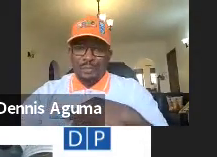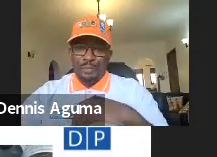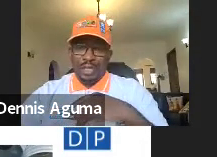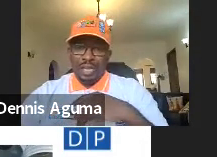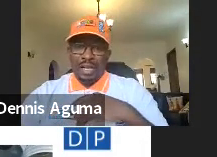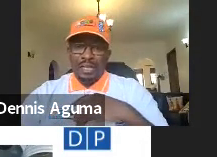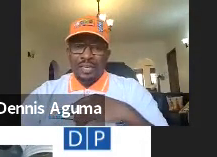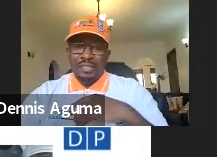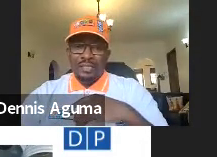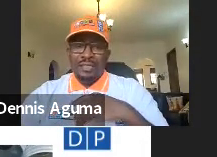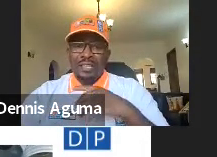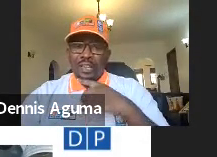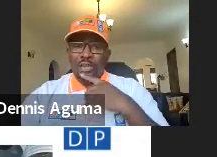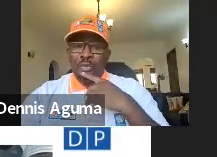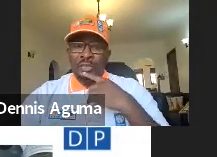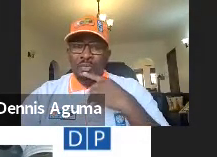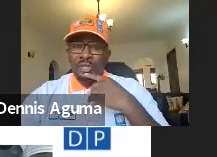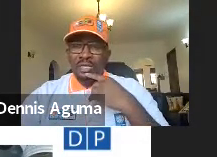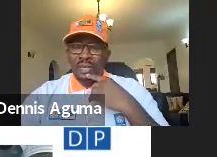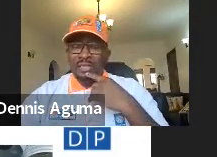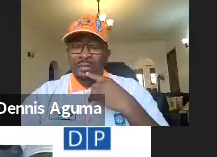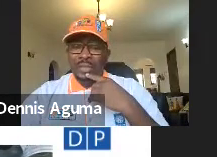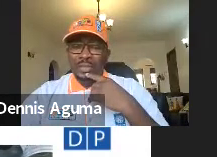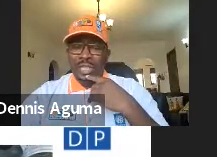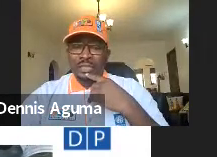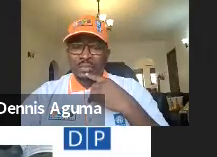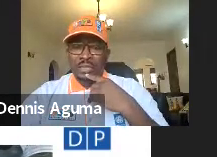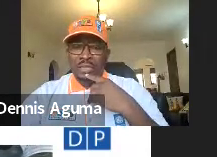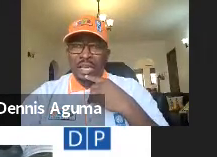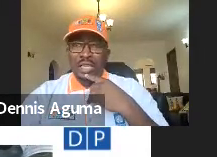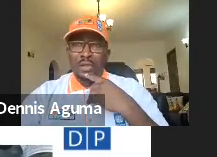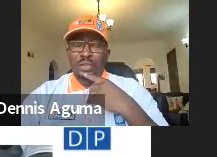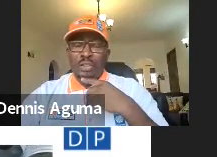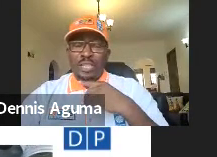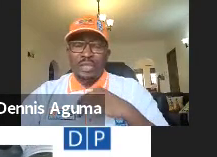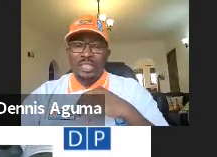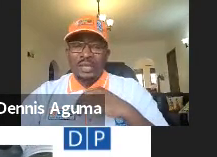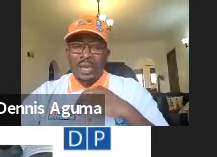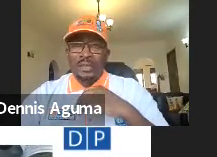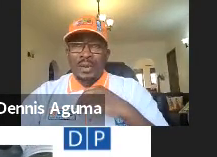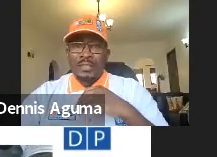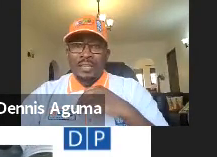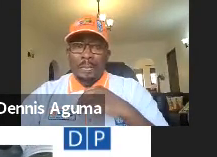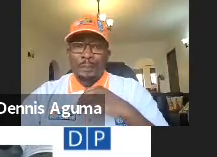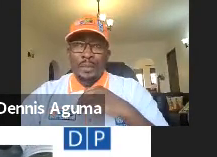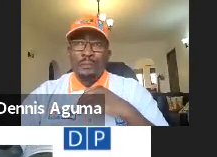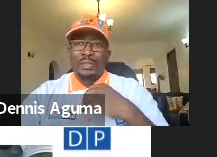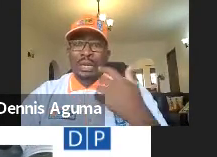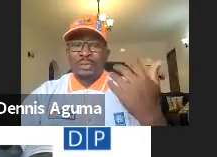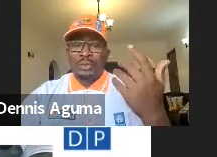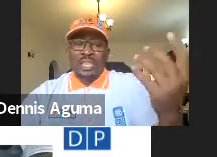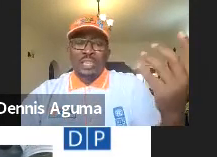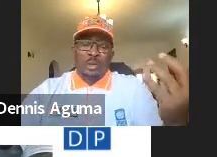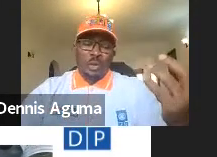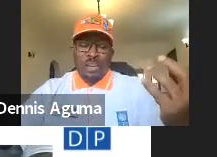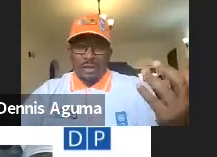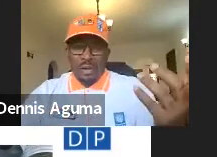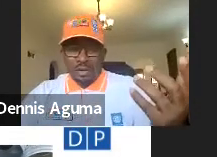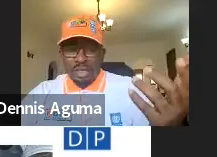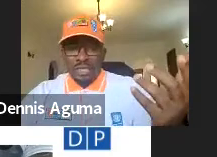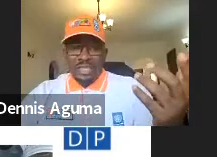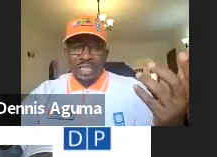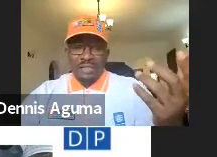perspective, this is arguably the most effective way to skill someone. Not throwing them at the deep end per se, but some of these skills that we're